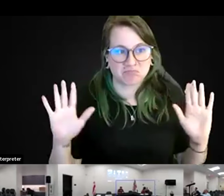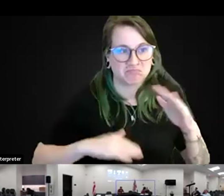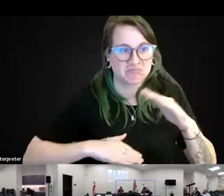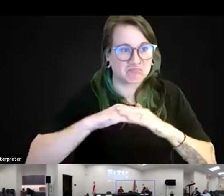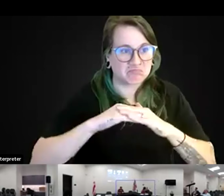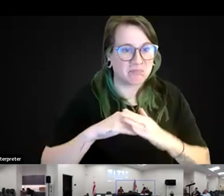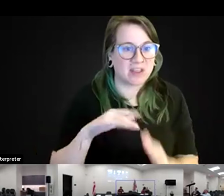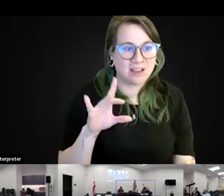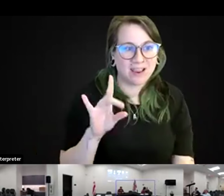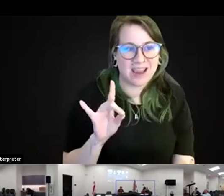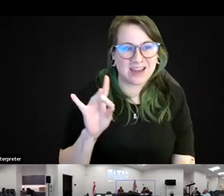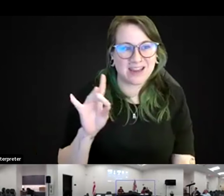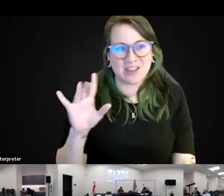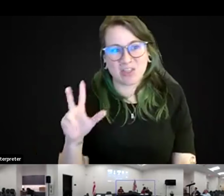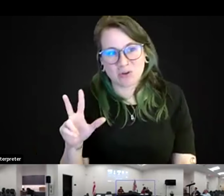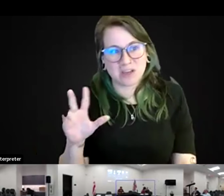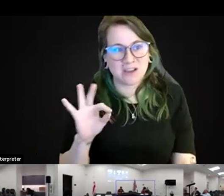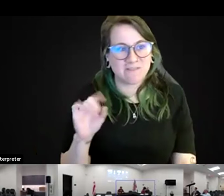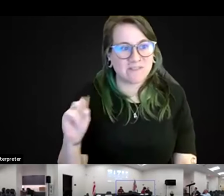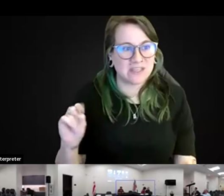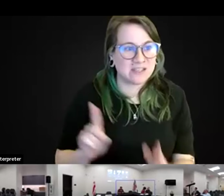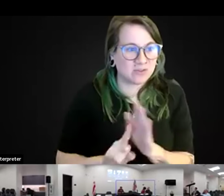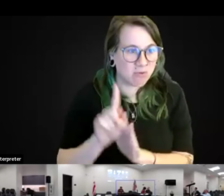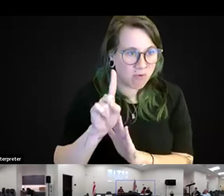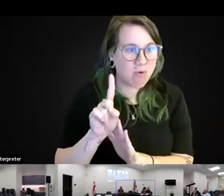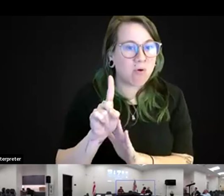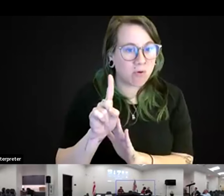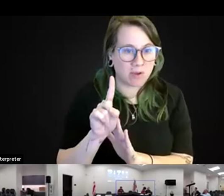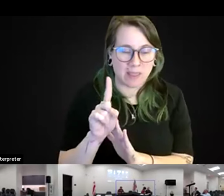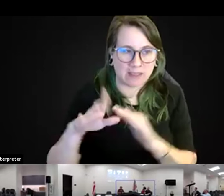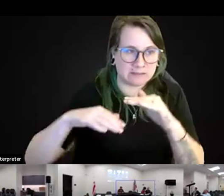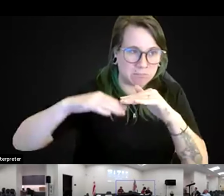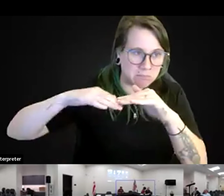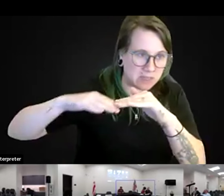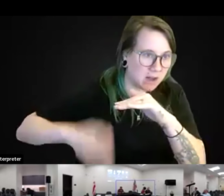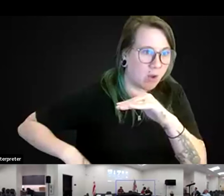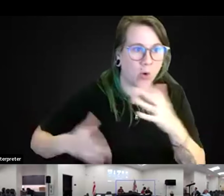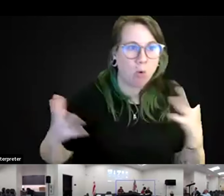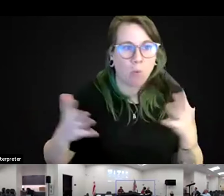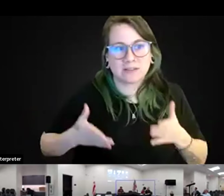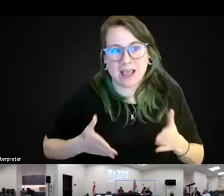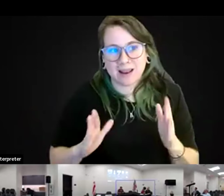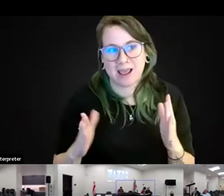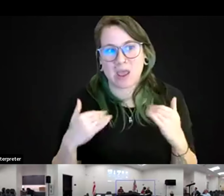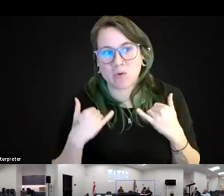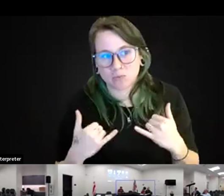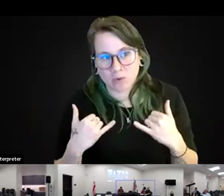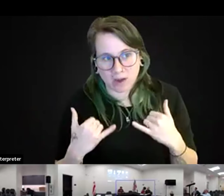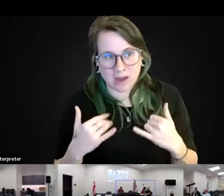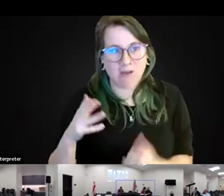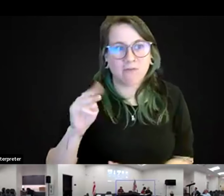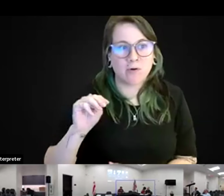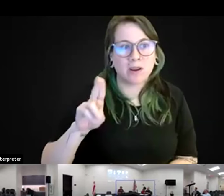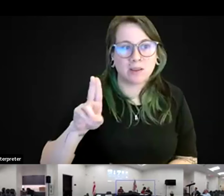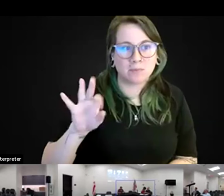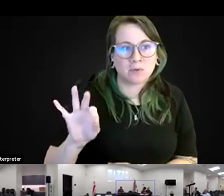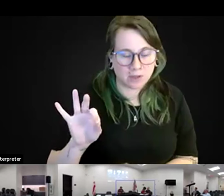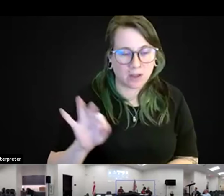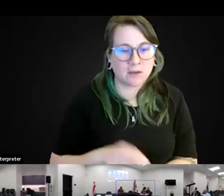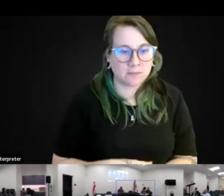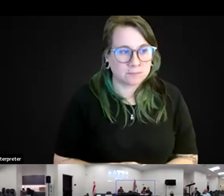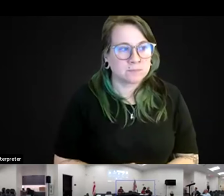about 83 feet tall and is well below what's allowed, right, Meredith, on MU9. And